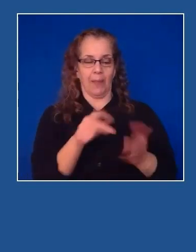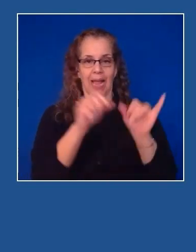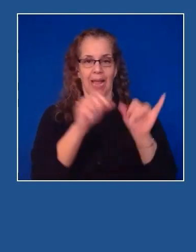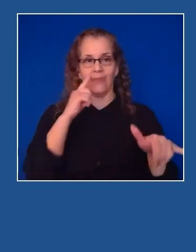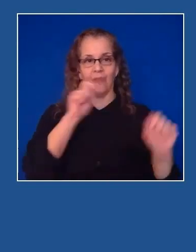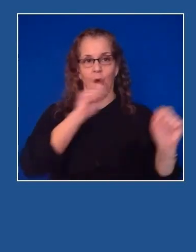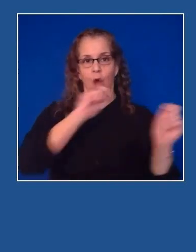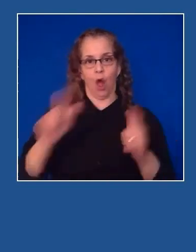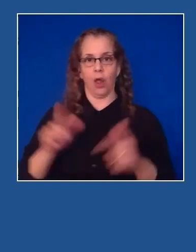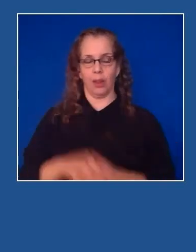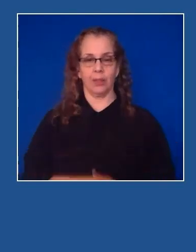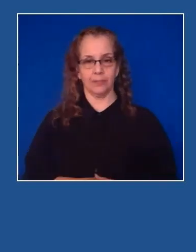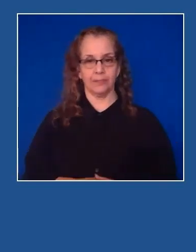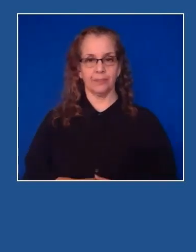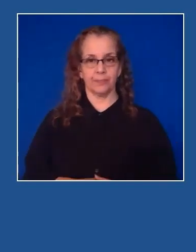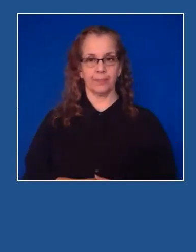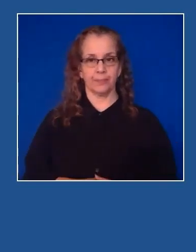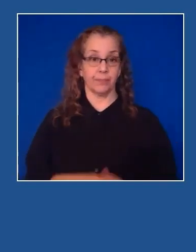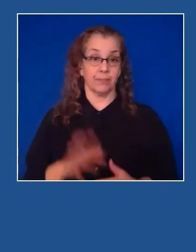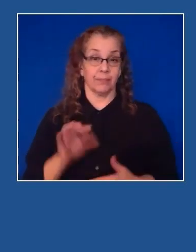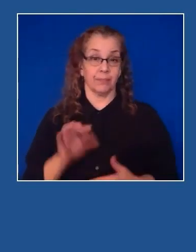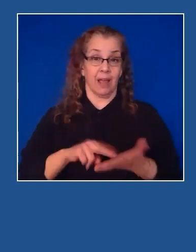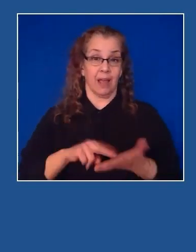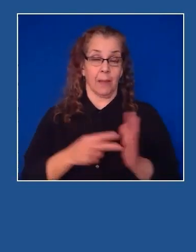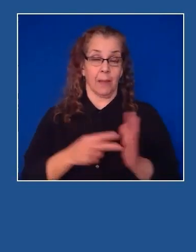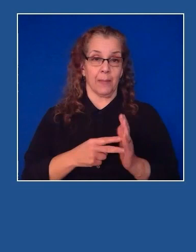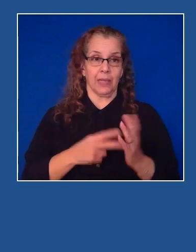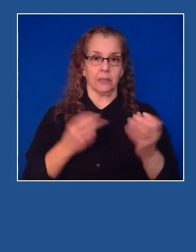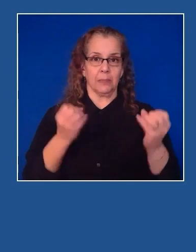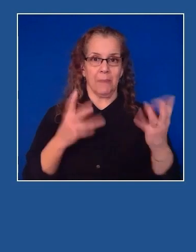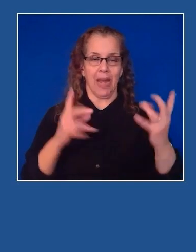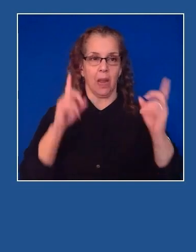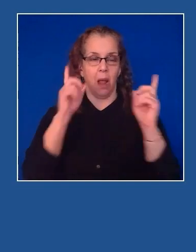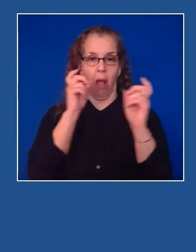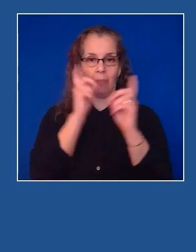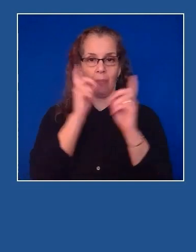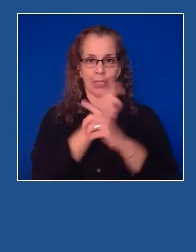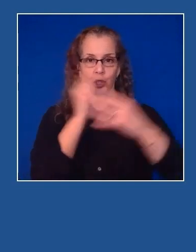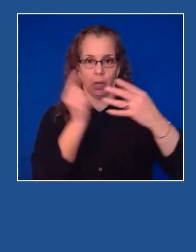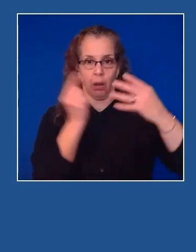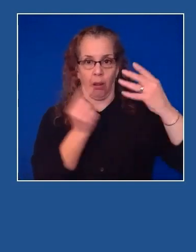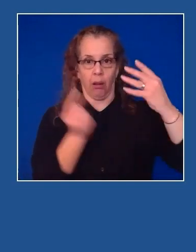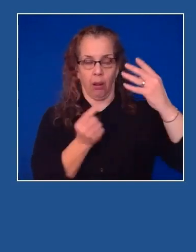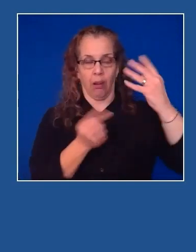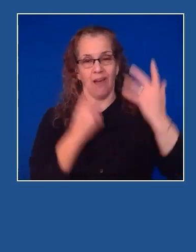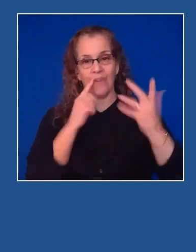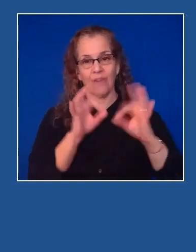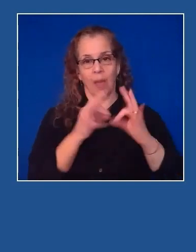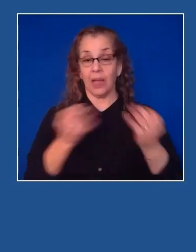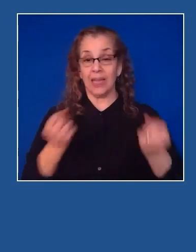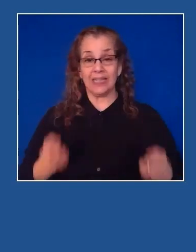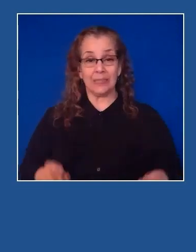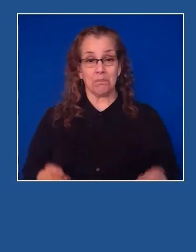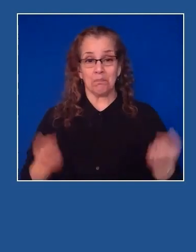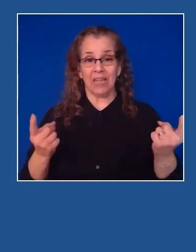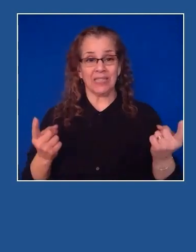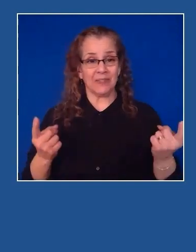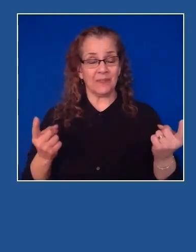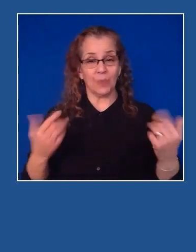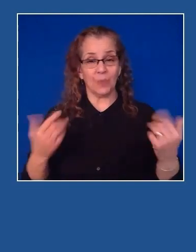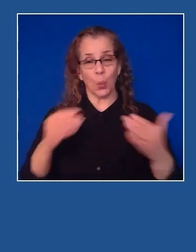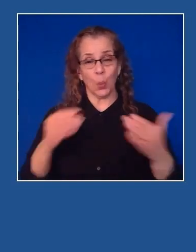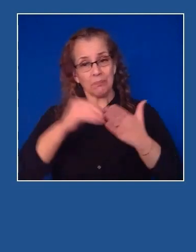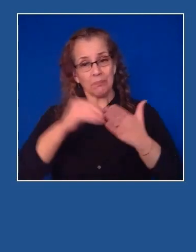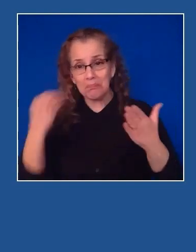that provides all kinds of complications for families. It's expensive to get treatment, even when treatment